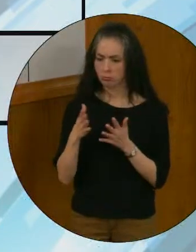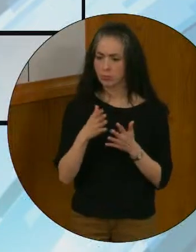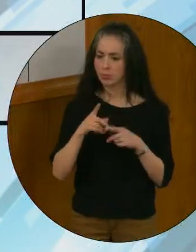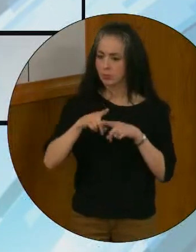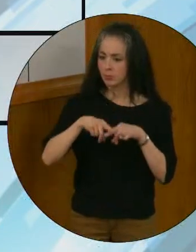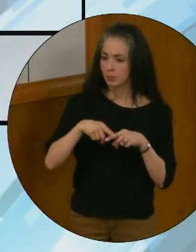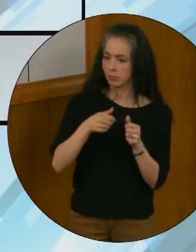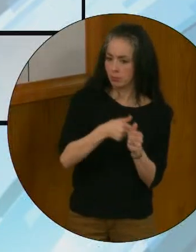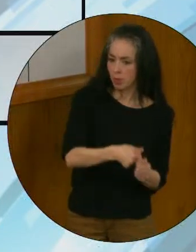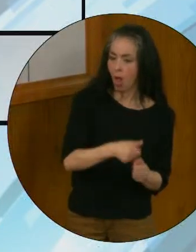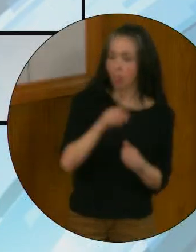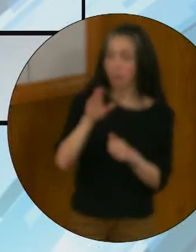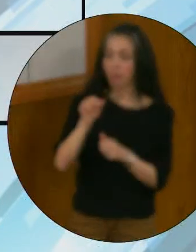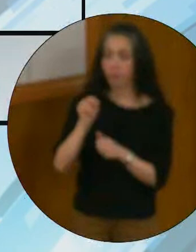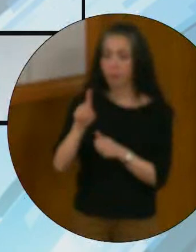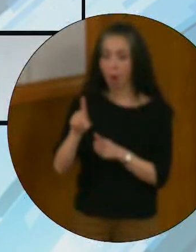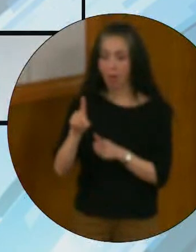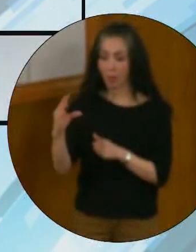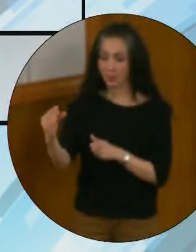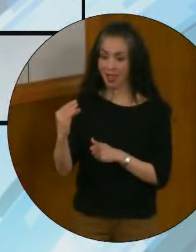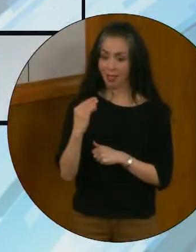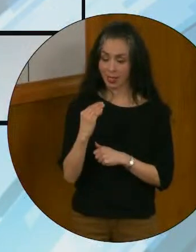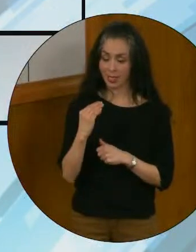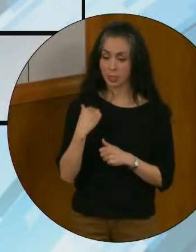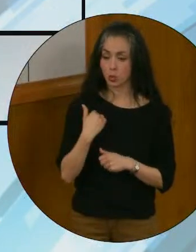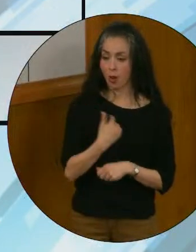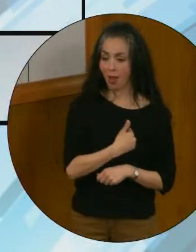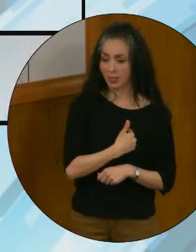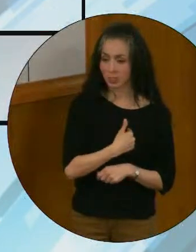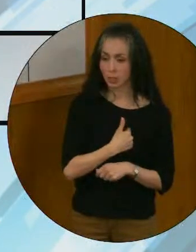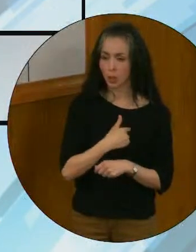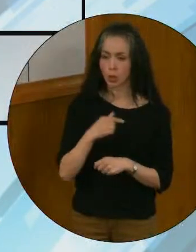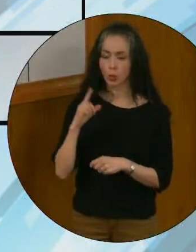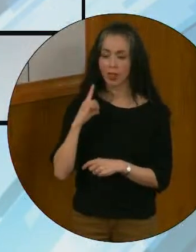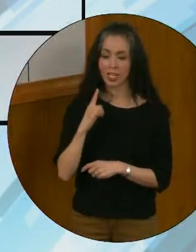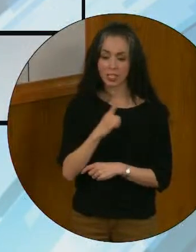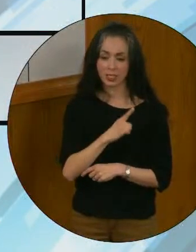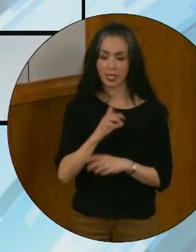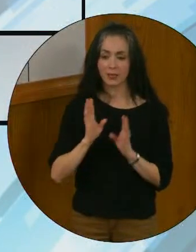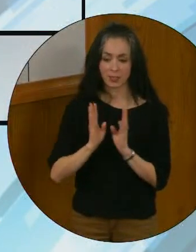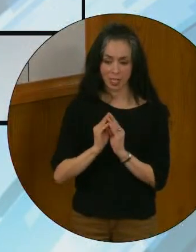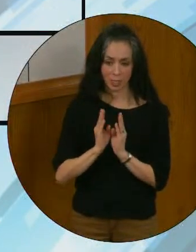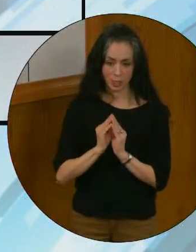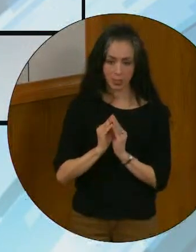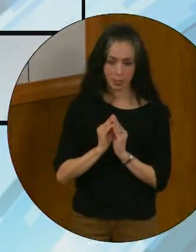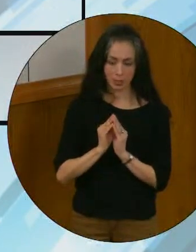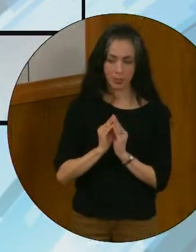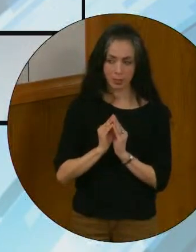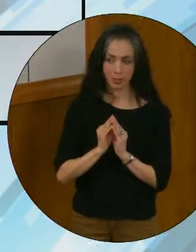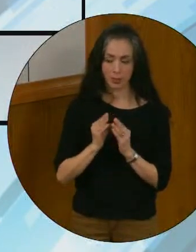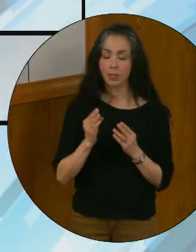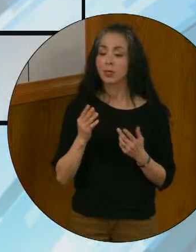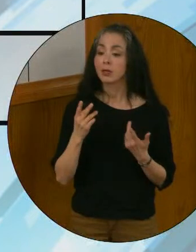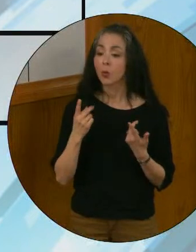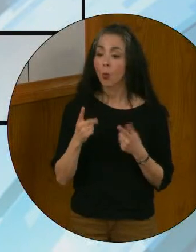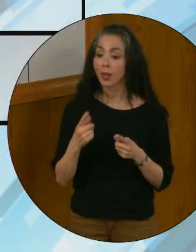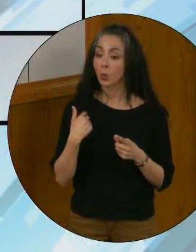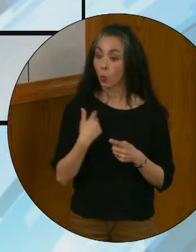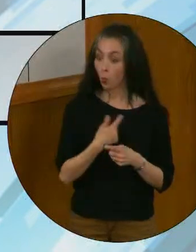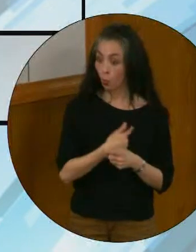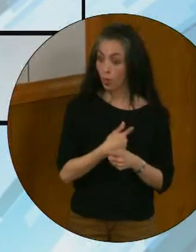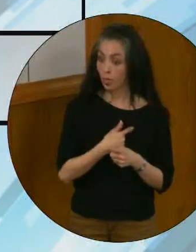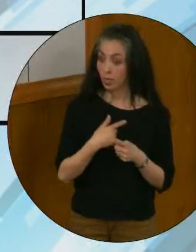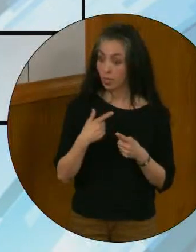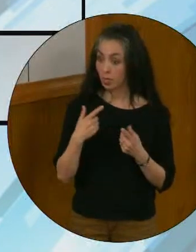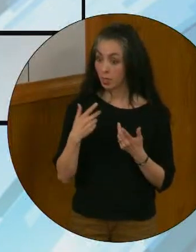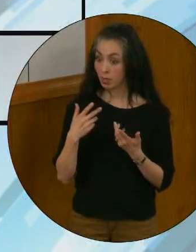was allocated to us through the legislative session. When we go